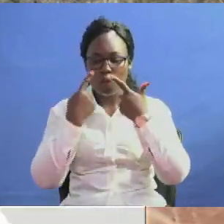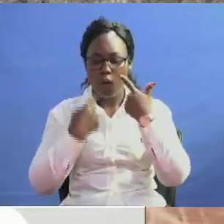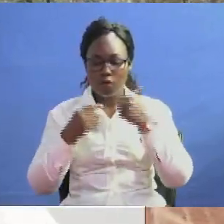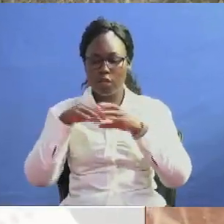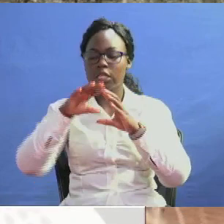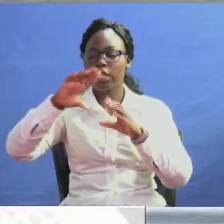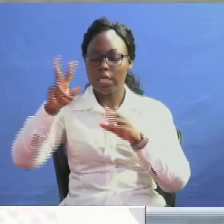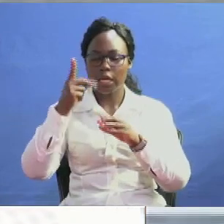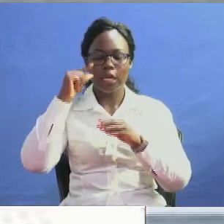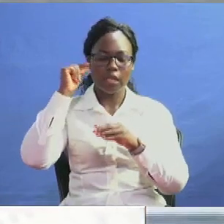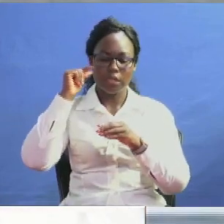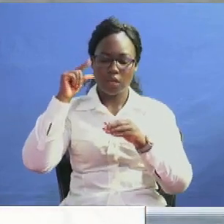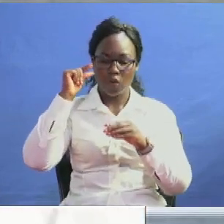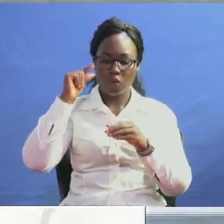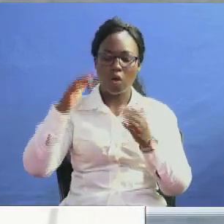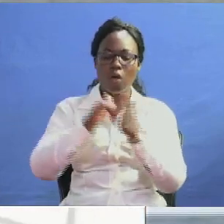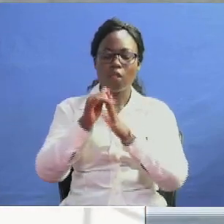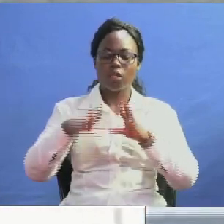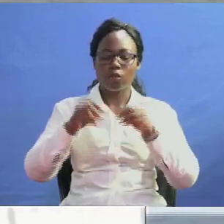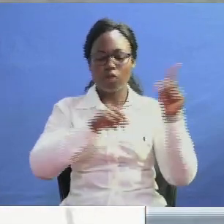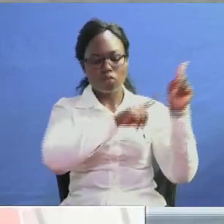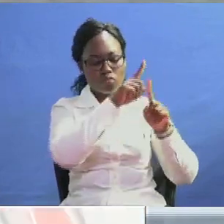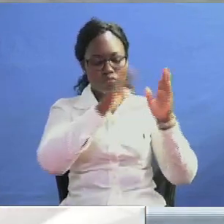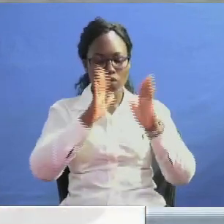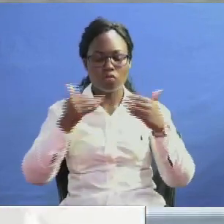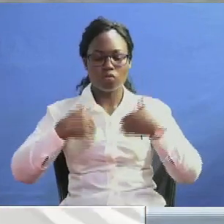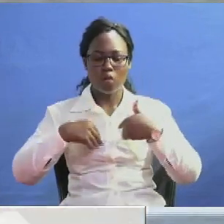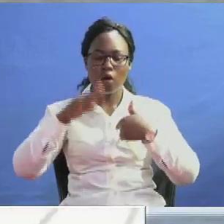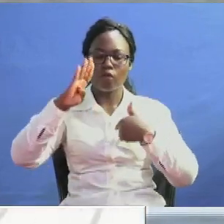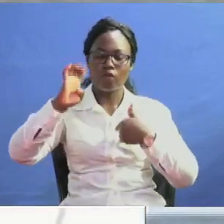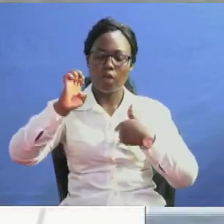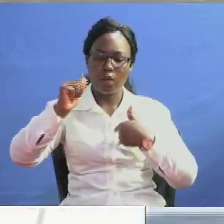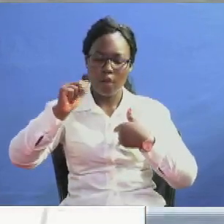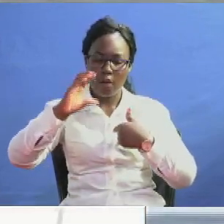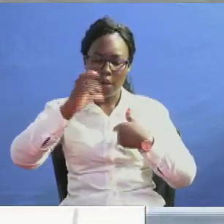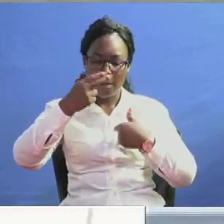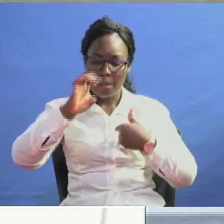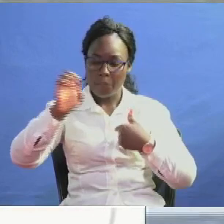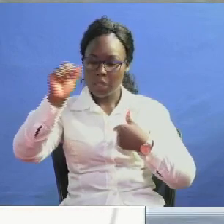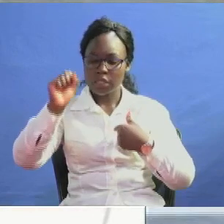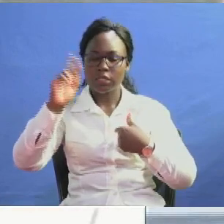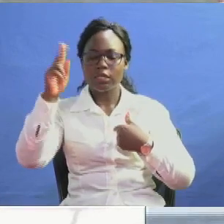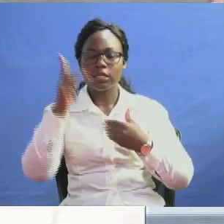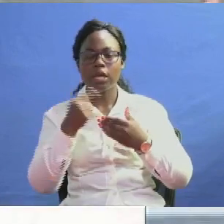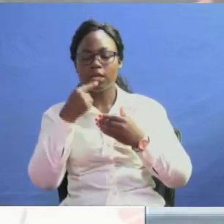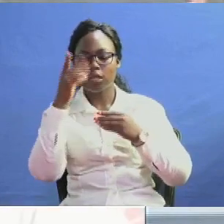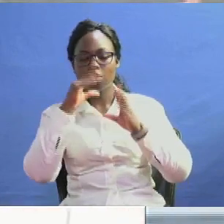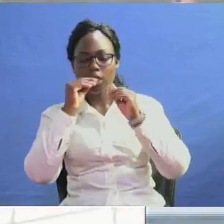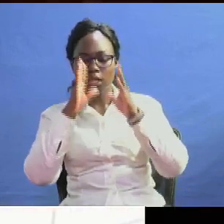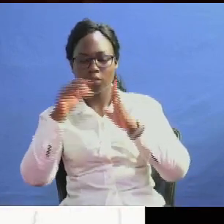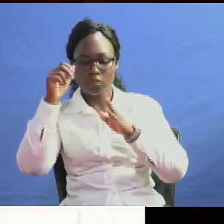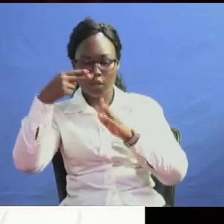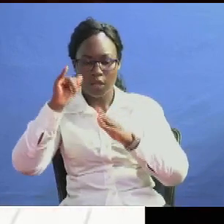Kenyan coast, but instead give room for tourists to explore the beach of Kenya at the county levels, a statement that was echoed by the Speaker Hilary